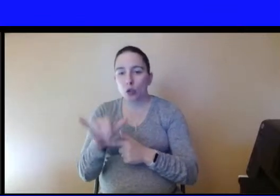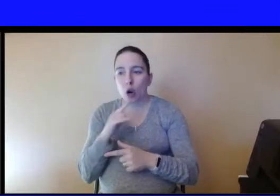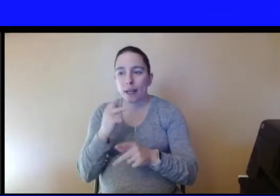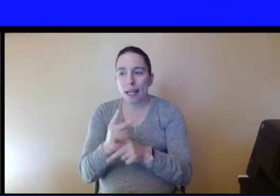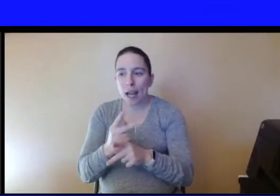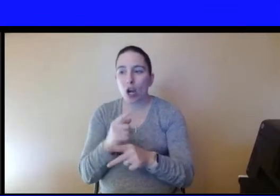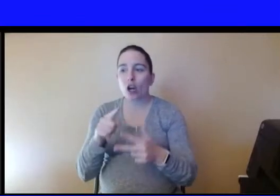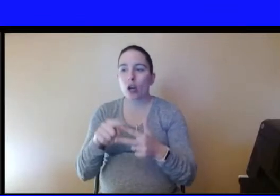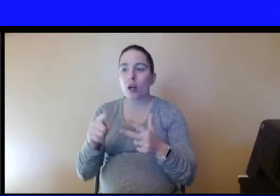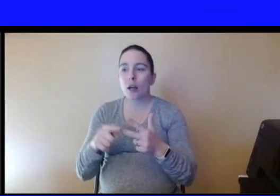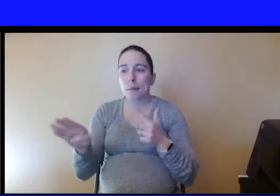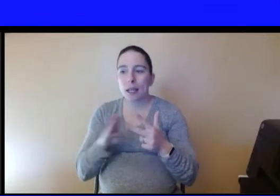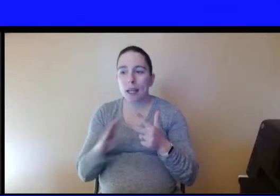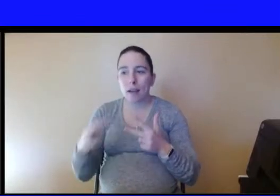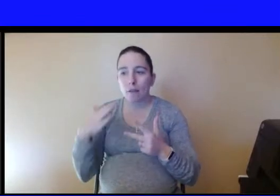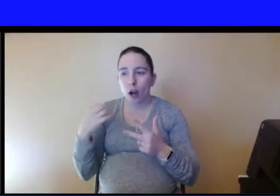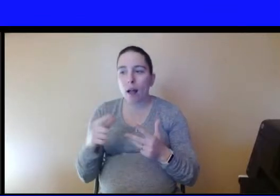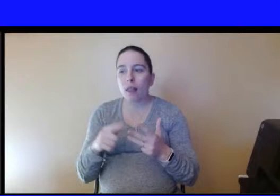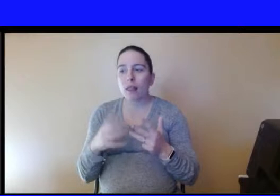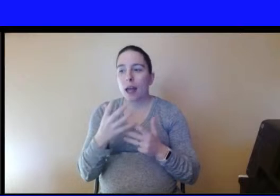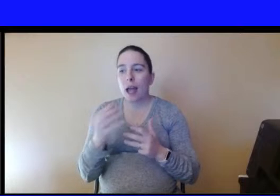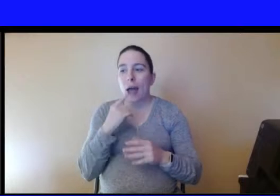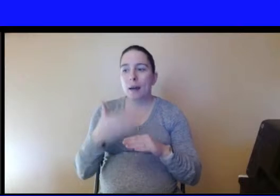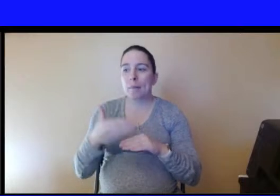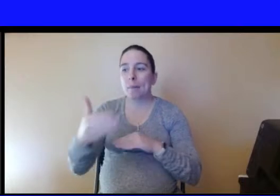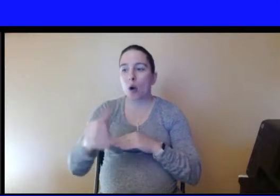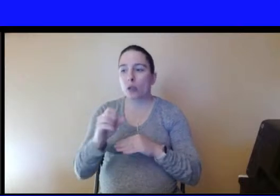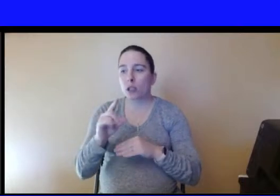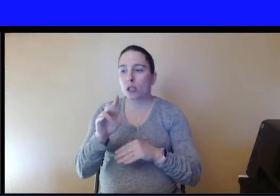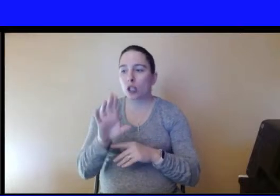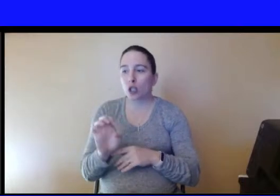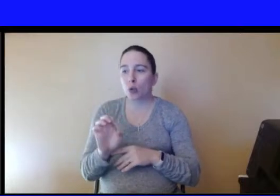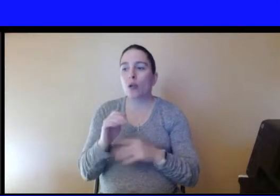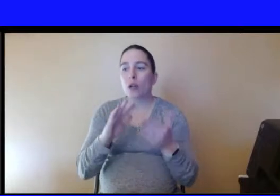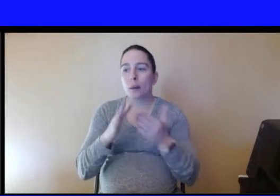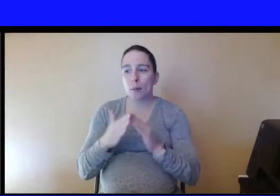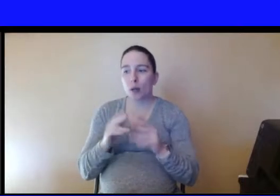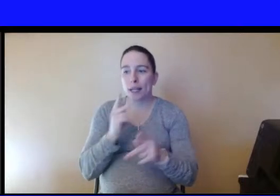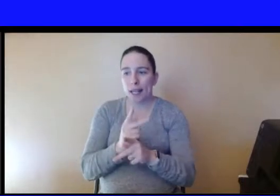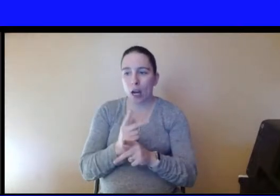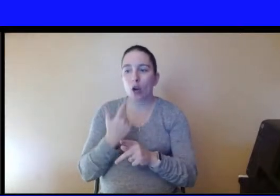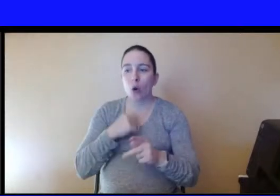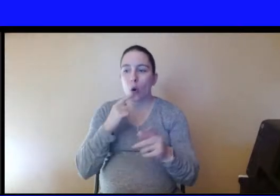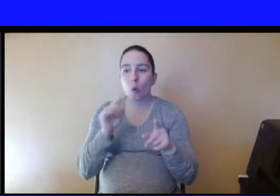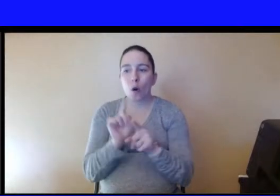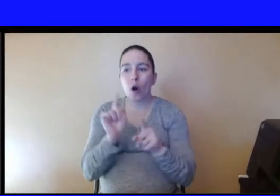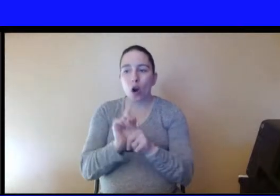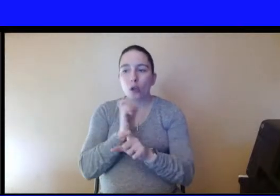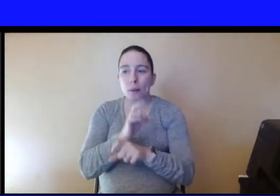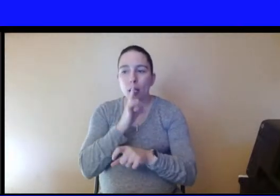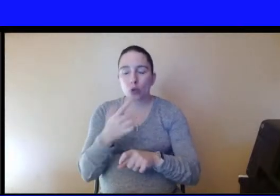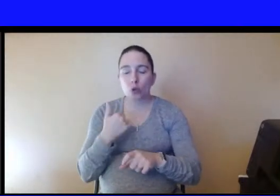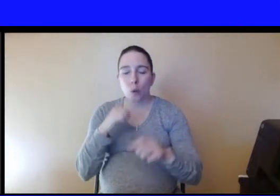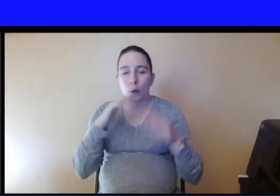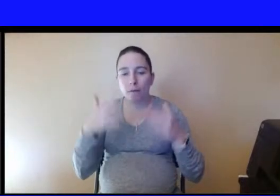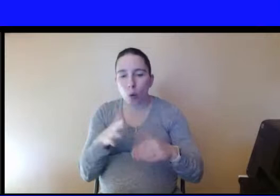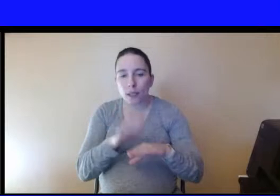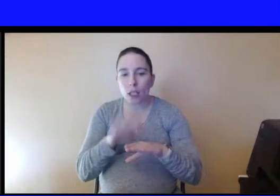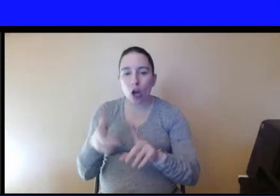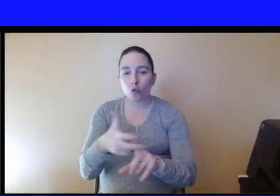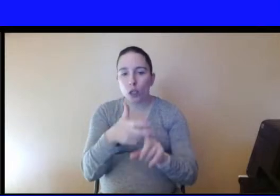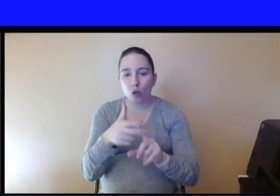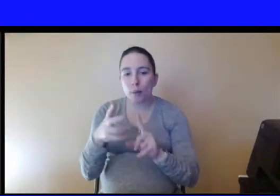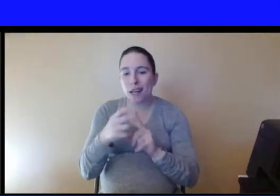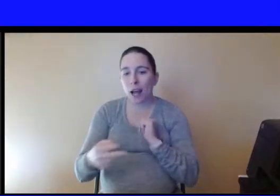and Leaders Conference. Our professional shared governance for nursing continues to remain strong with our next retreat in February 9th,